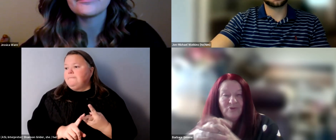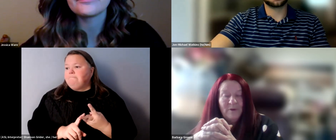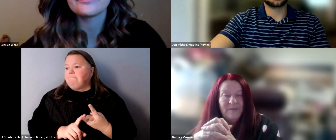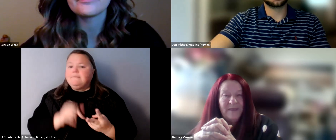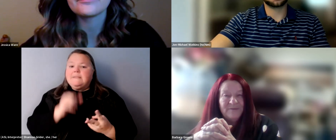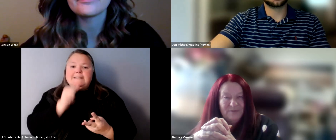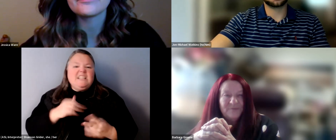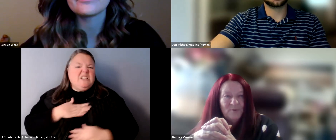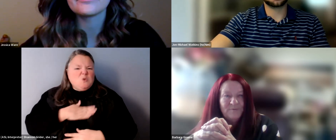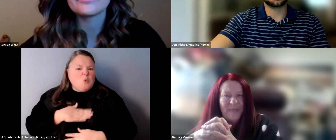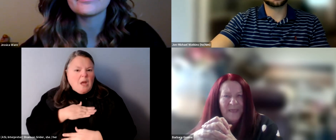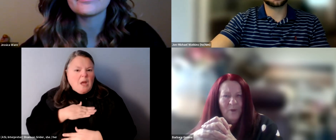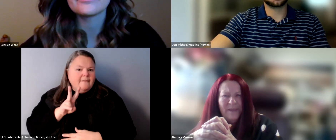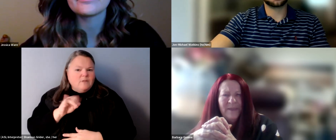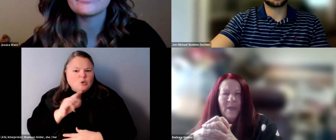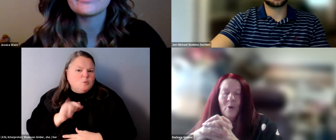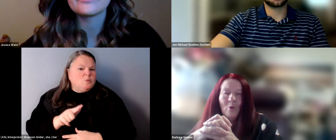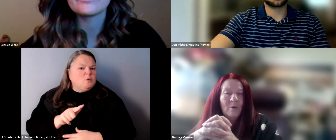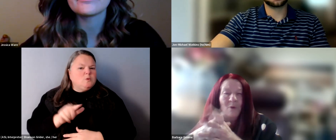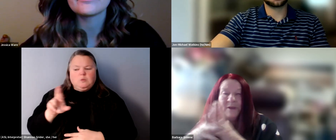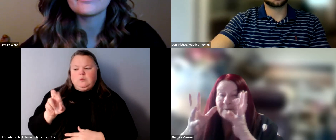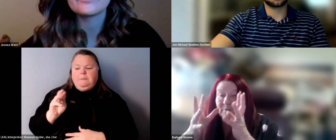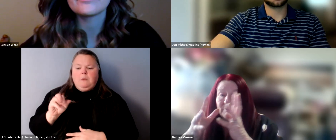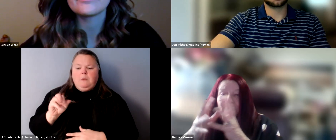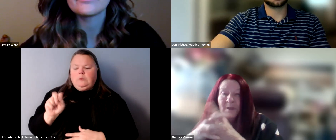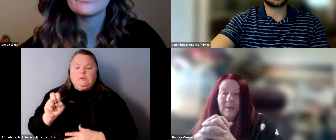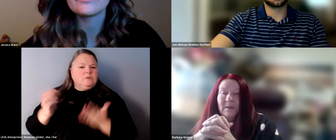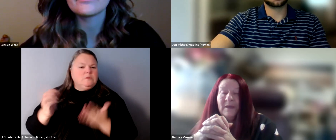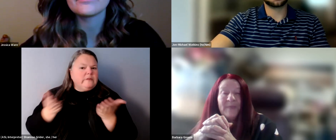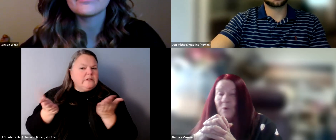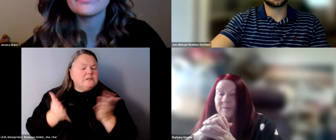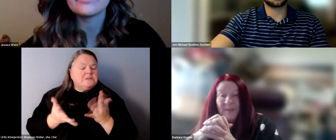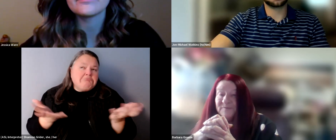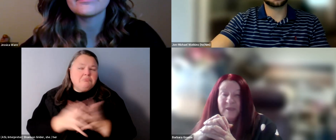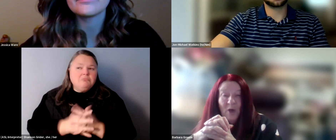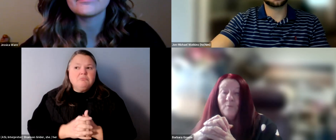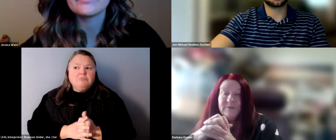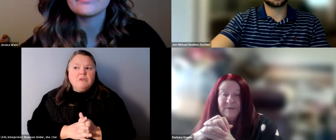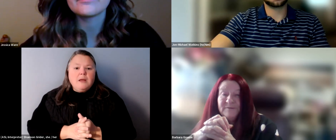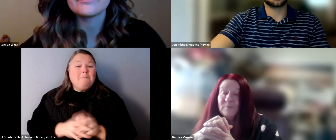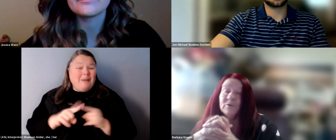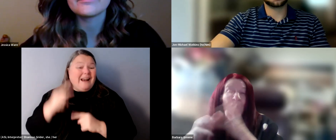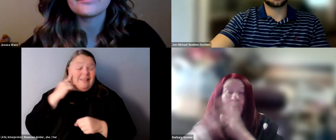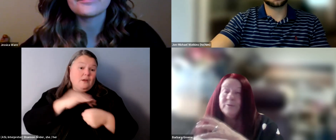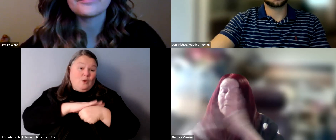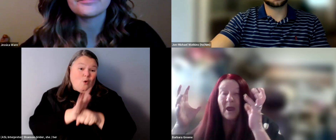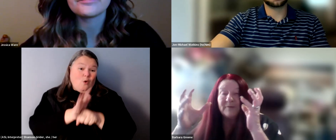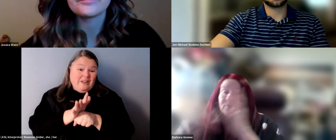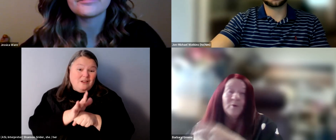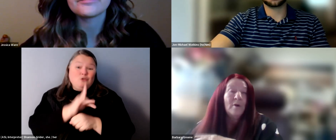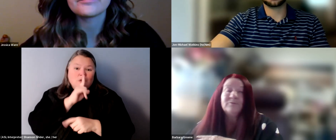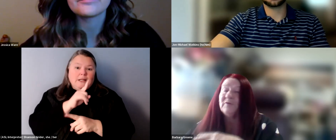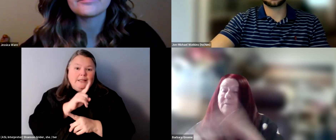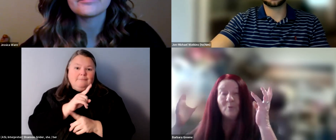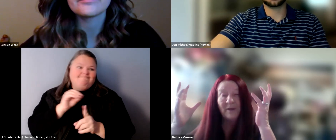necessarily enjoy that service that way or whatever. I think one of the things that COVID did is it really opened our eyes